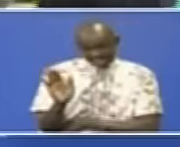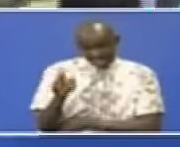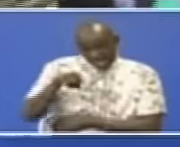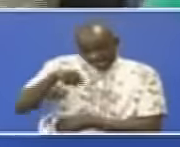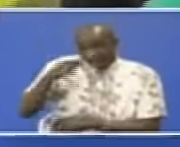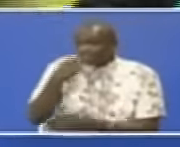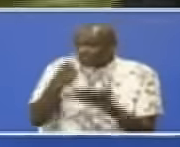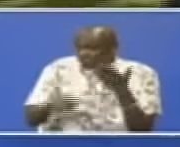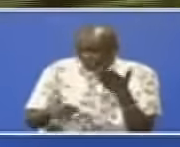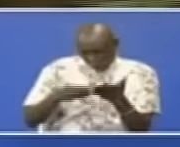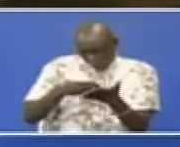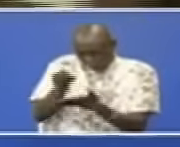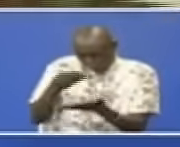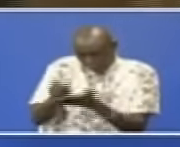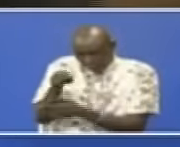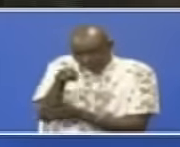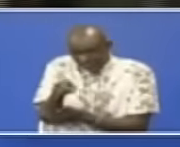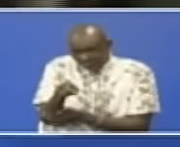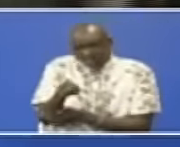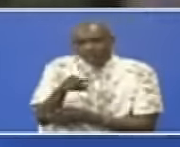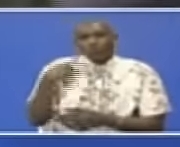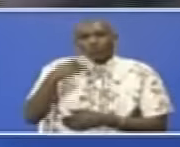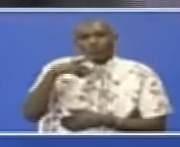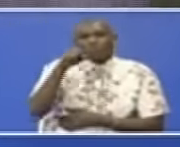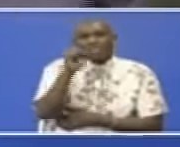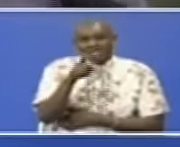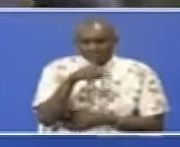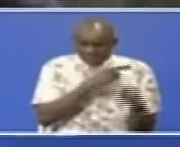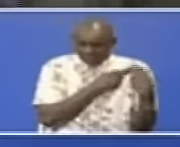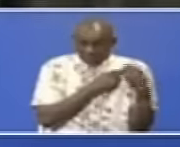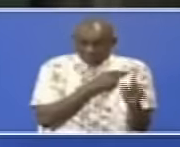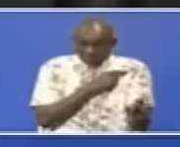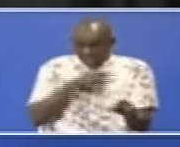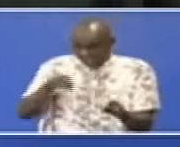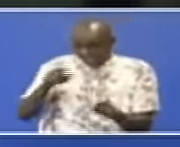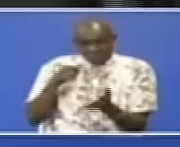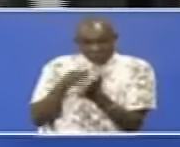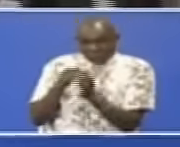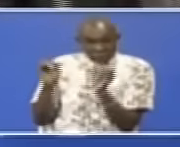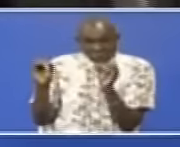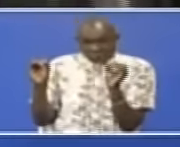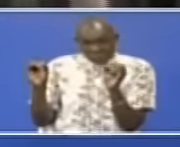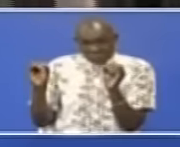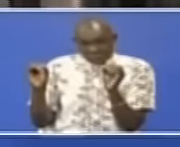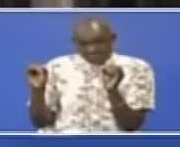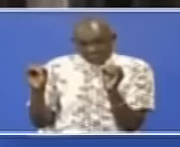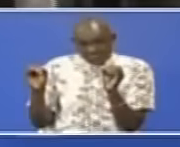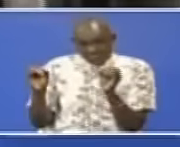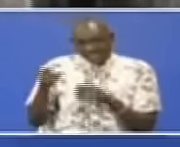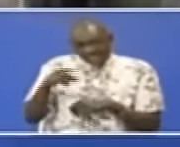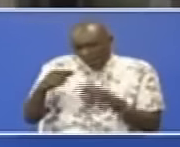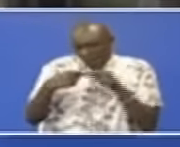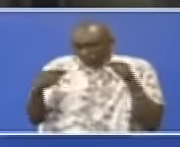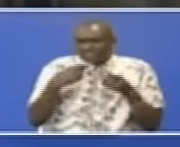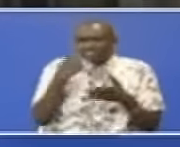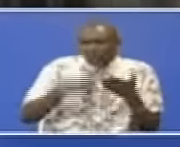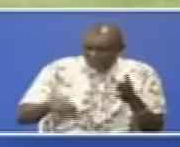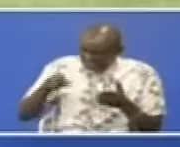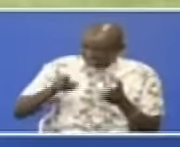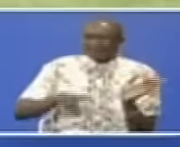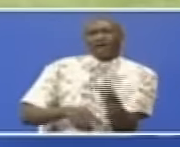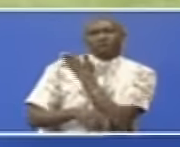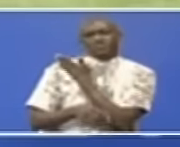claimed procurement falls squarely on the doorstep of the principal secretary as he is the ministry's accounting officer. But the opposition wants her